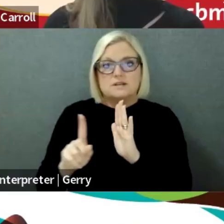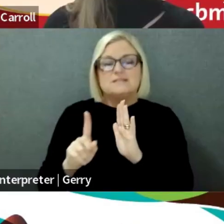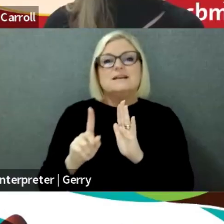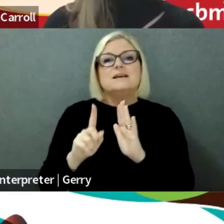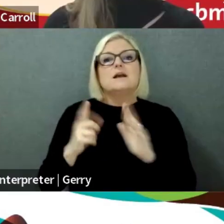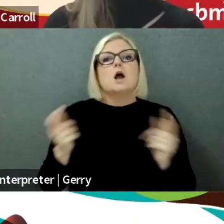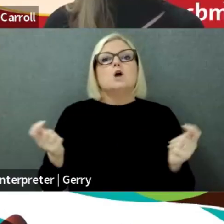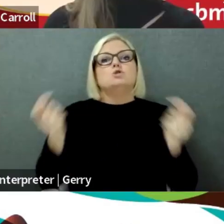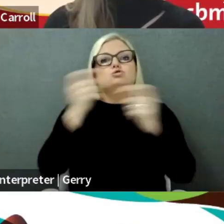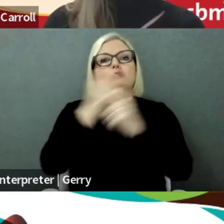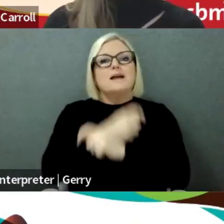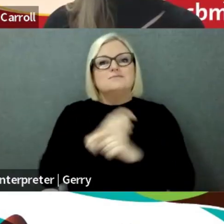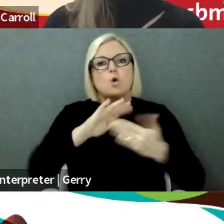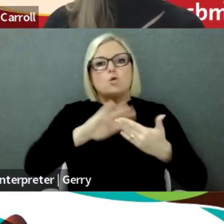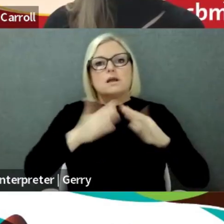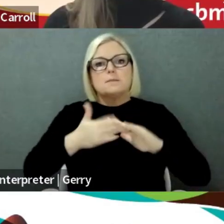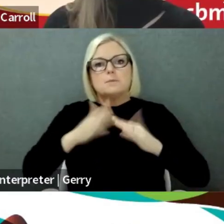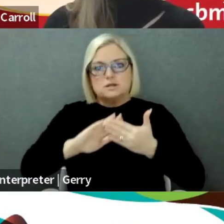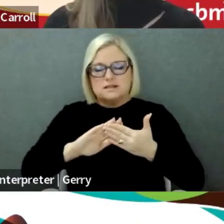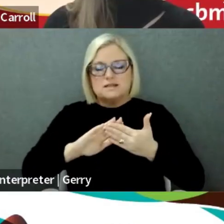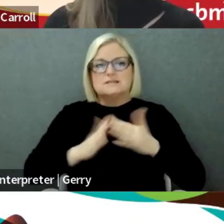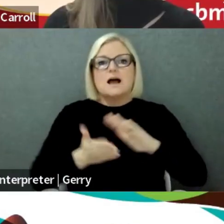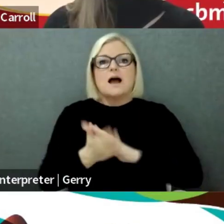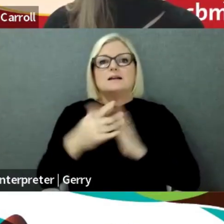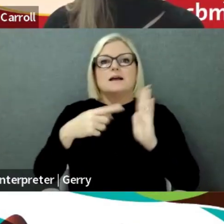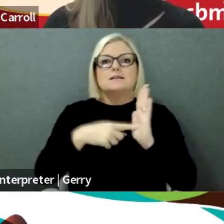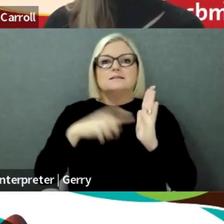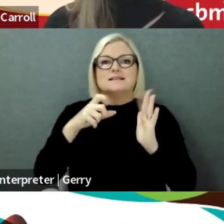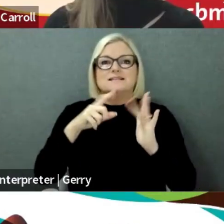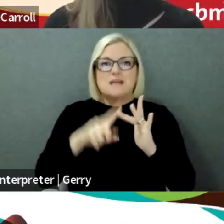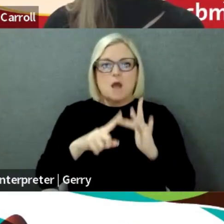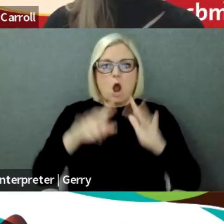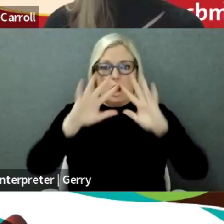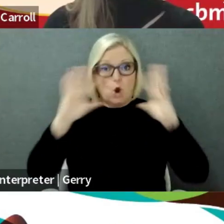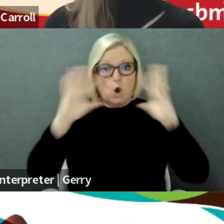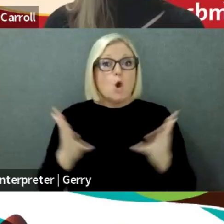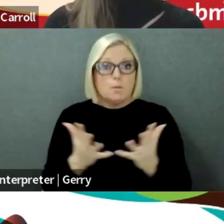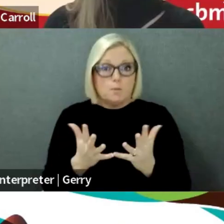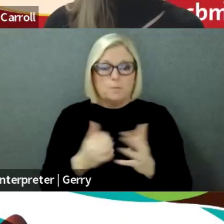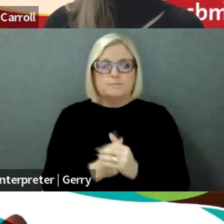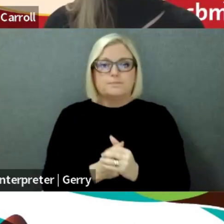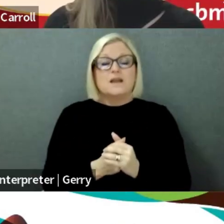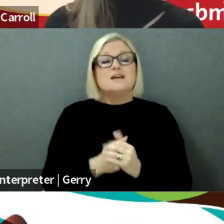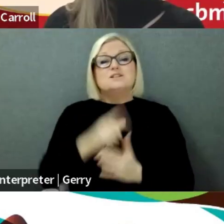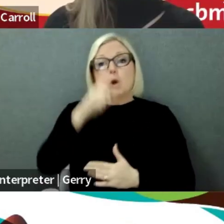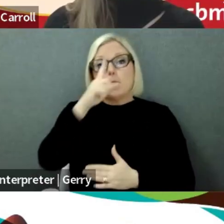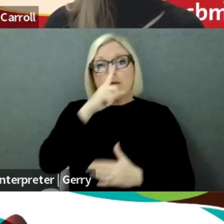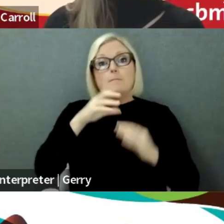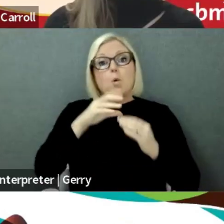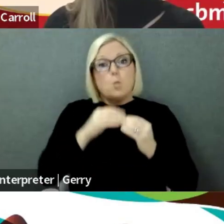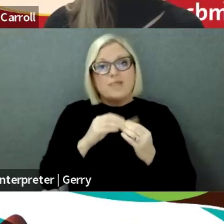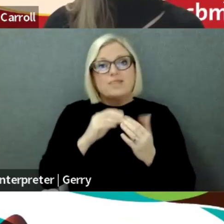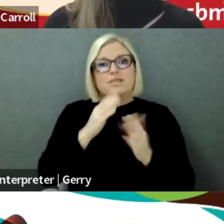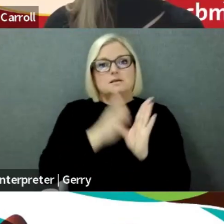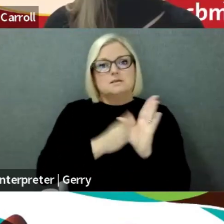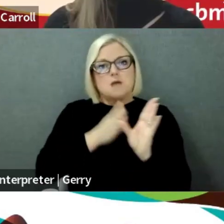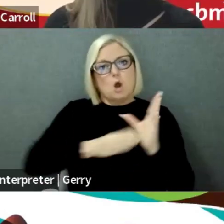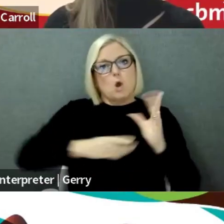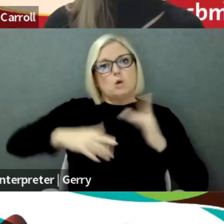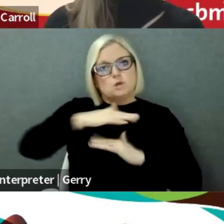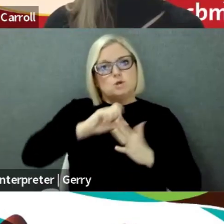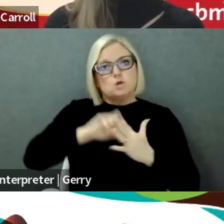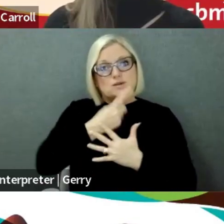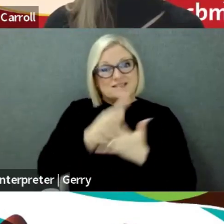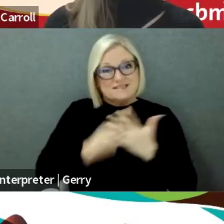Transforming Communities for Inclusion, TCI Global, a global network led by people with psychosocial disabilities. TCI has been central